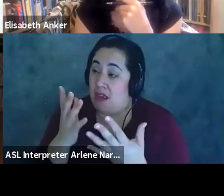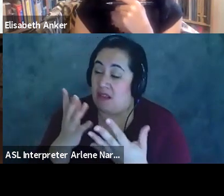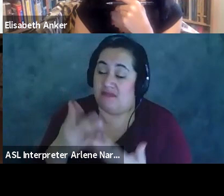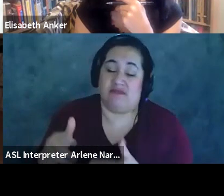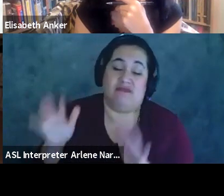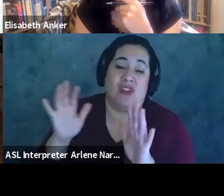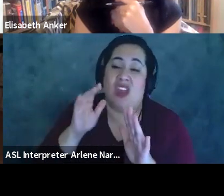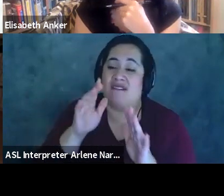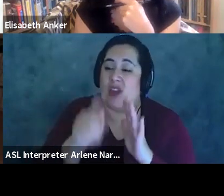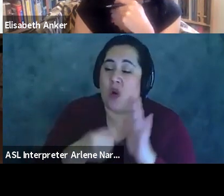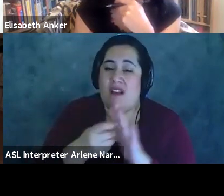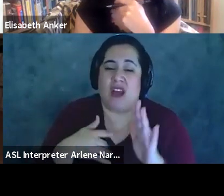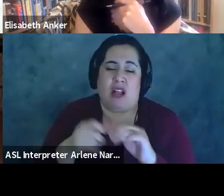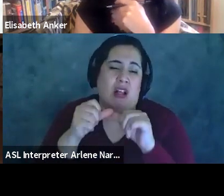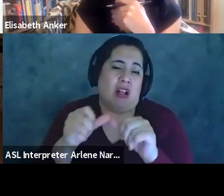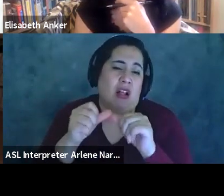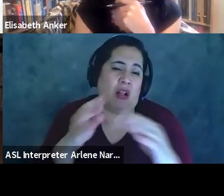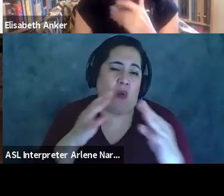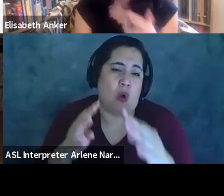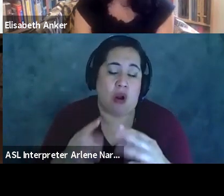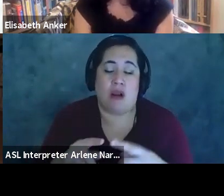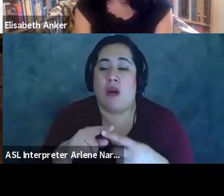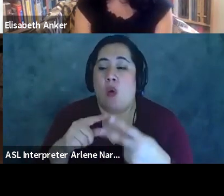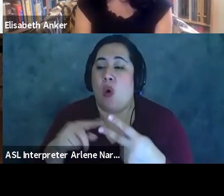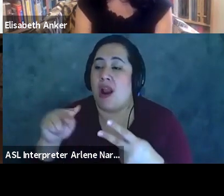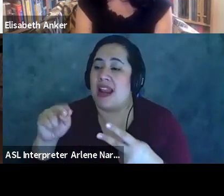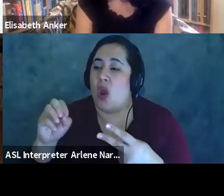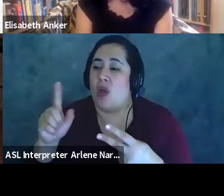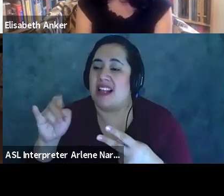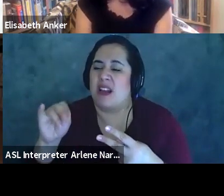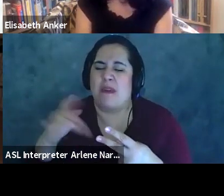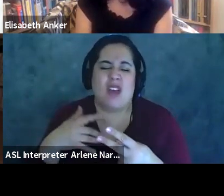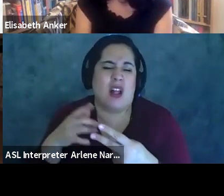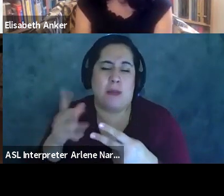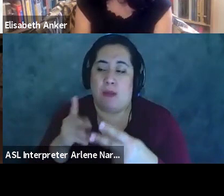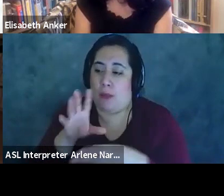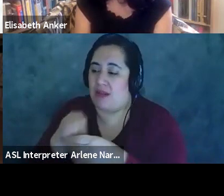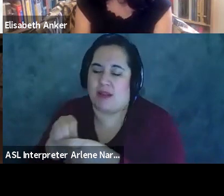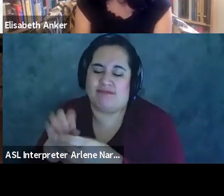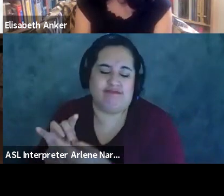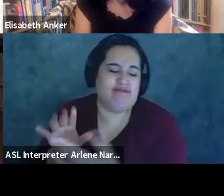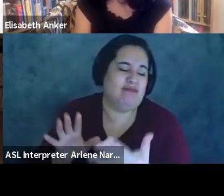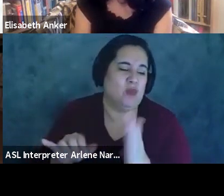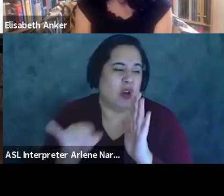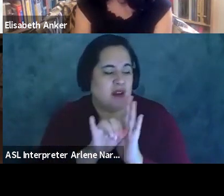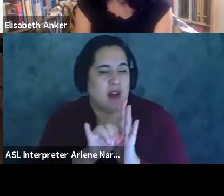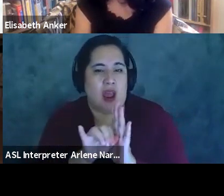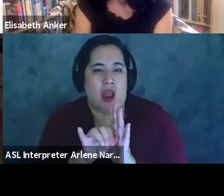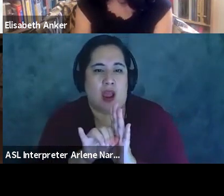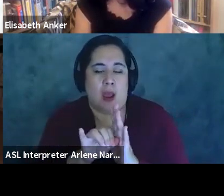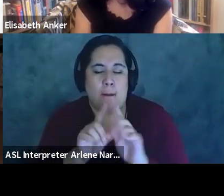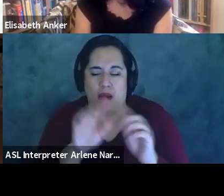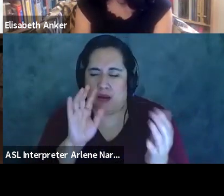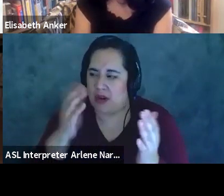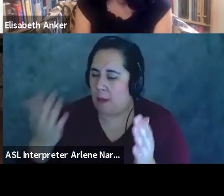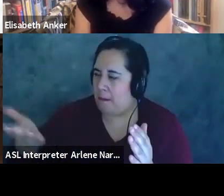endless wars, and B, nihilism that detaches participants from identification with the past of investment